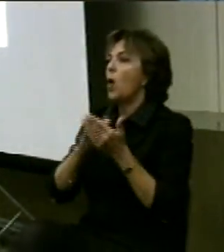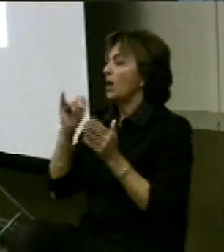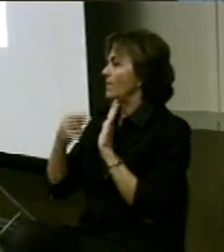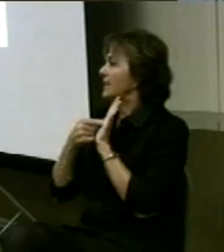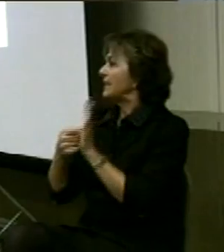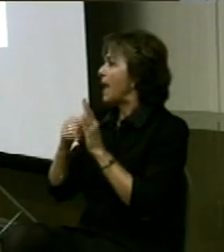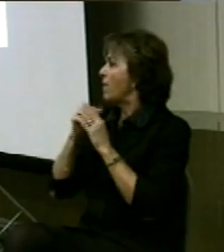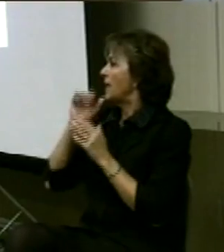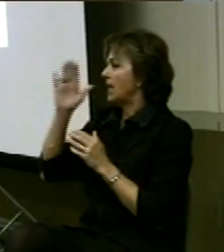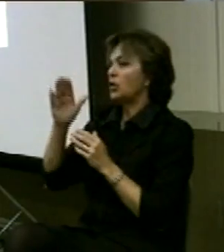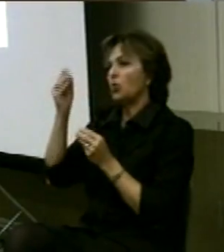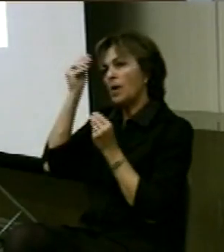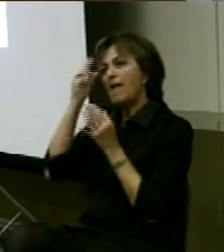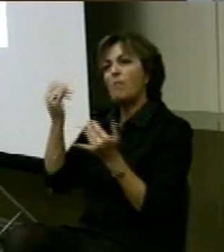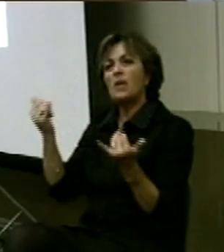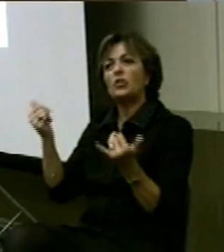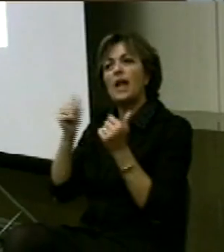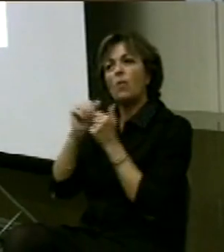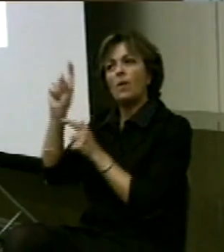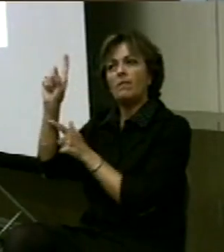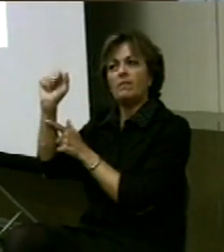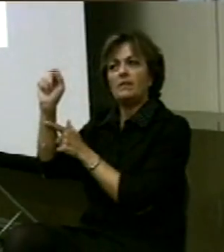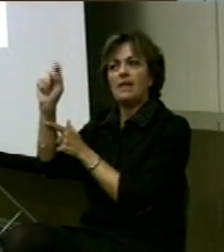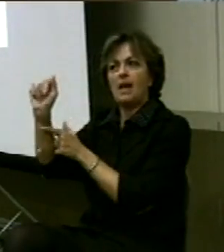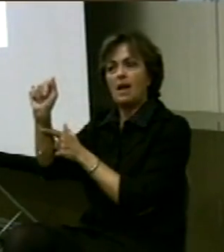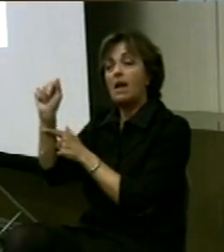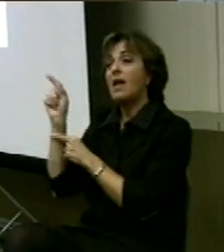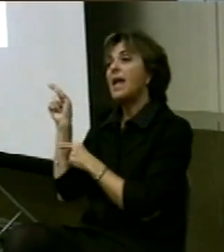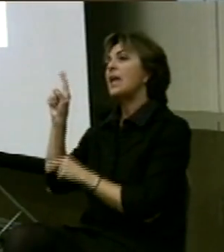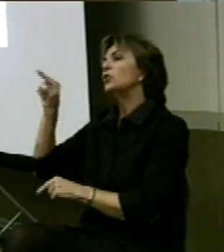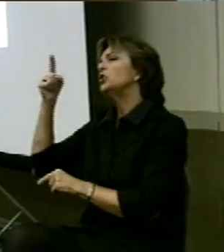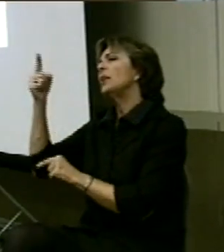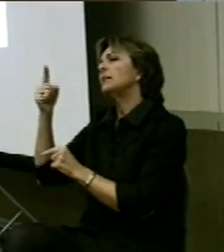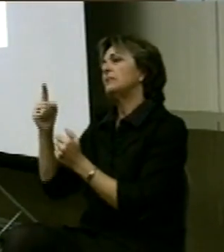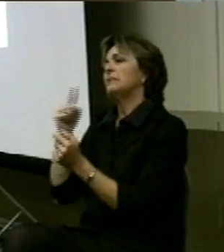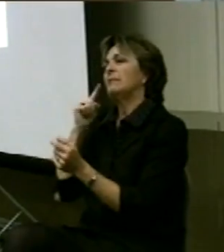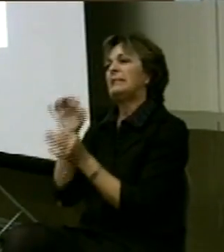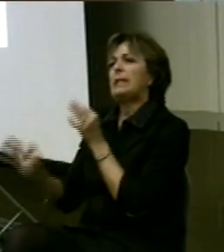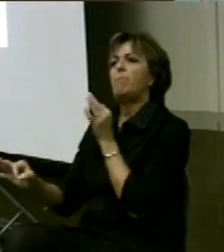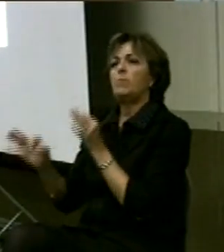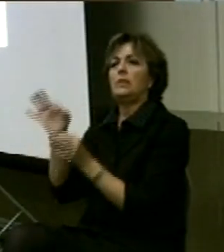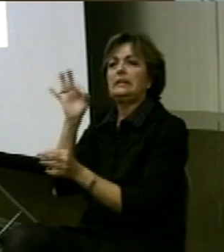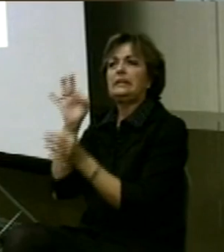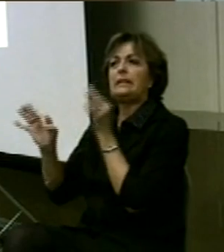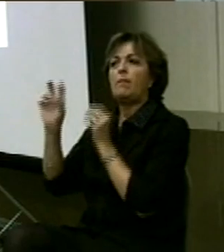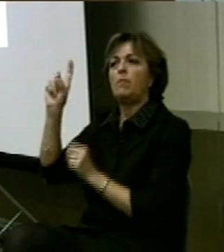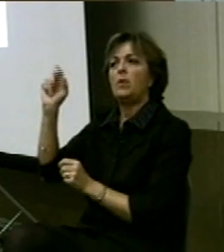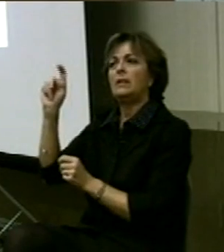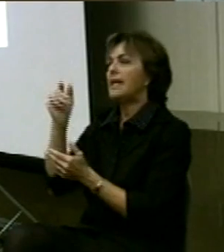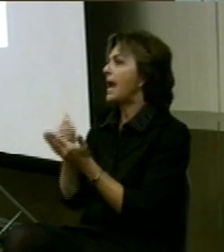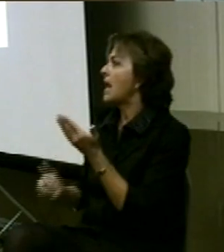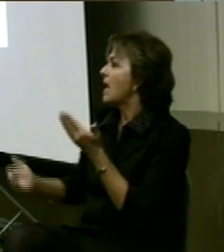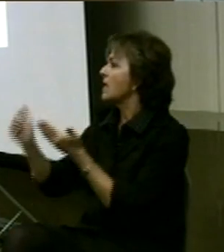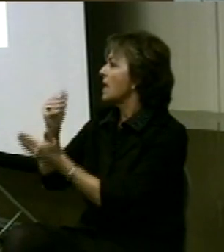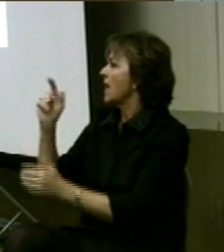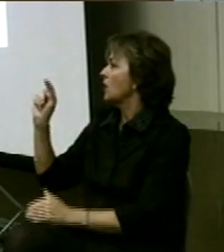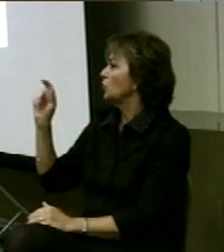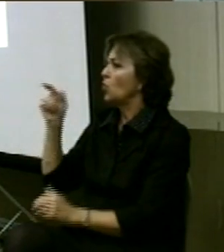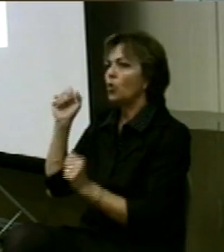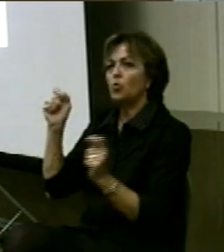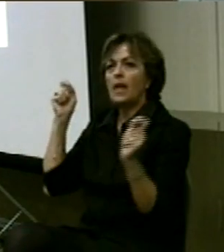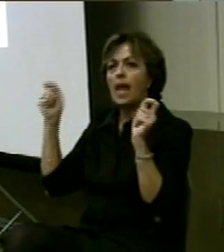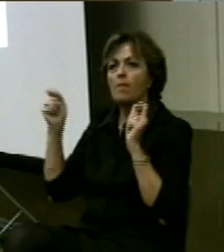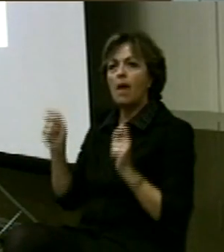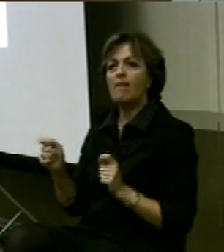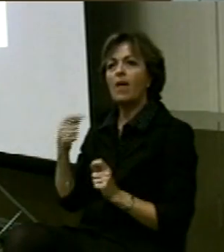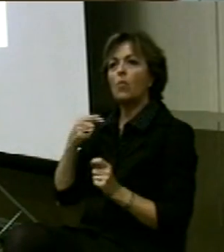packet today with some data on it. This is just a simple data collection tool that you can modify. We have,